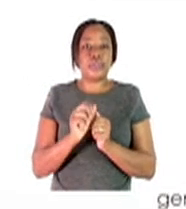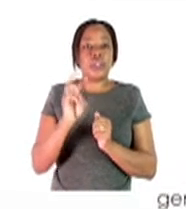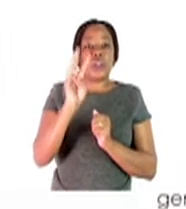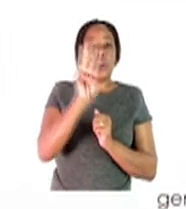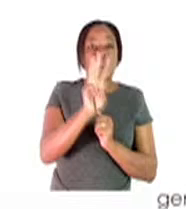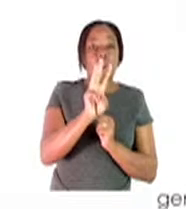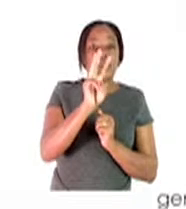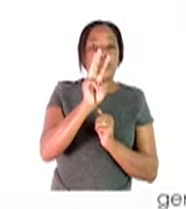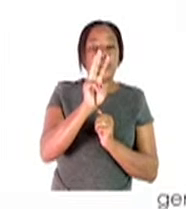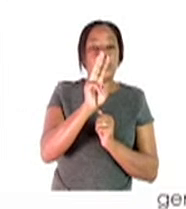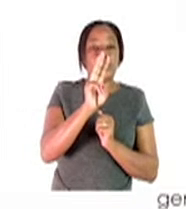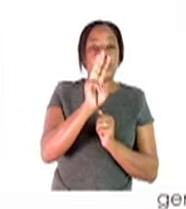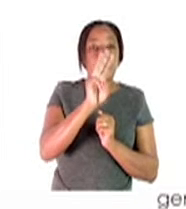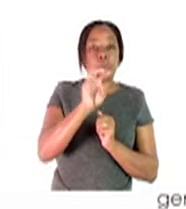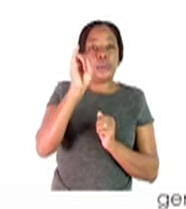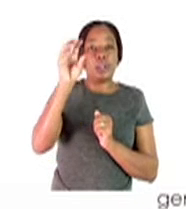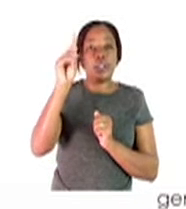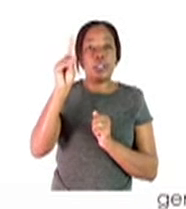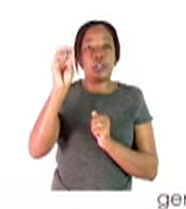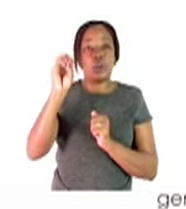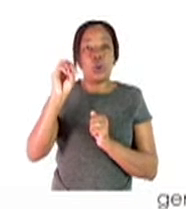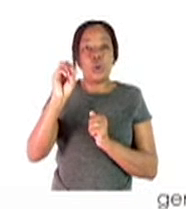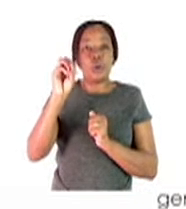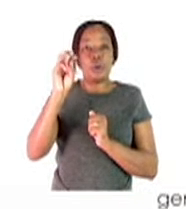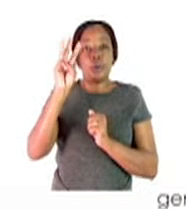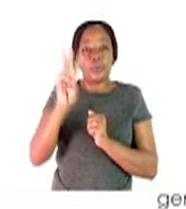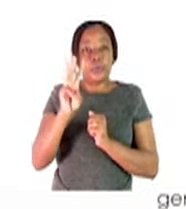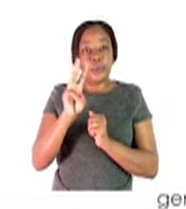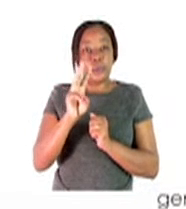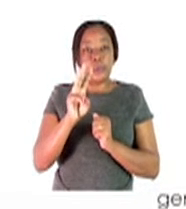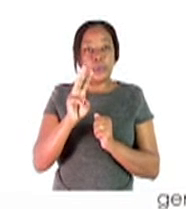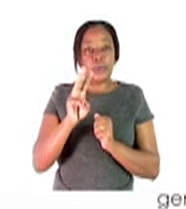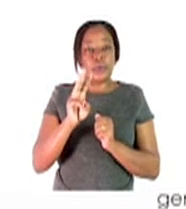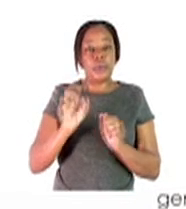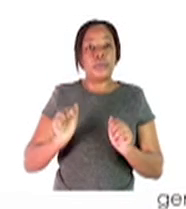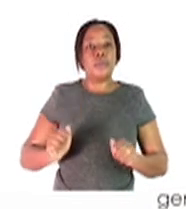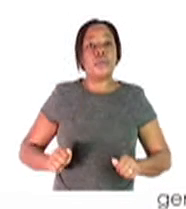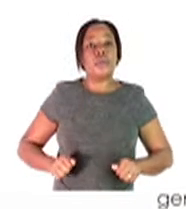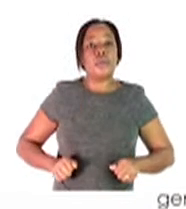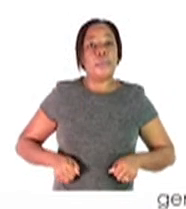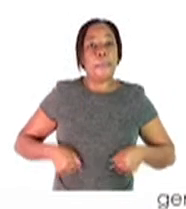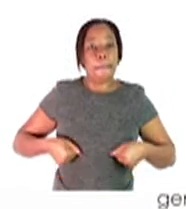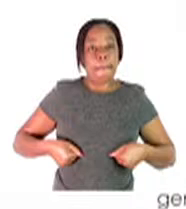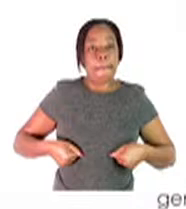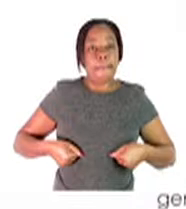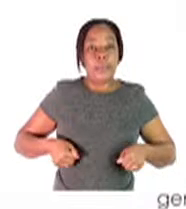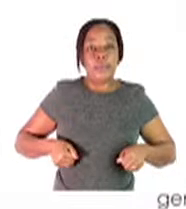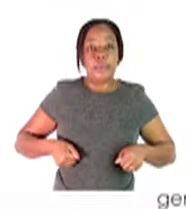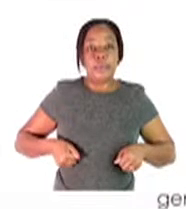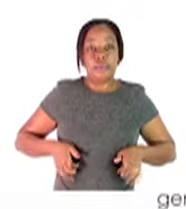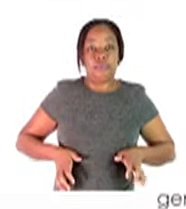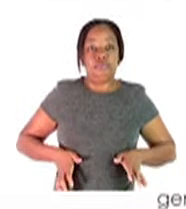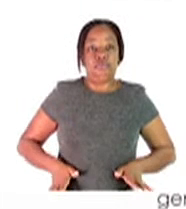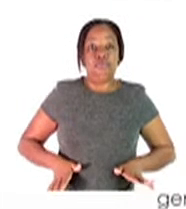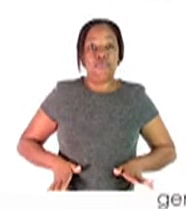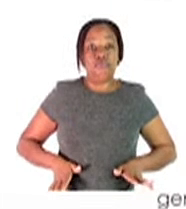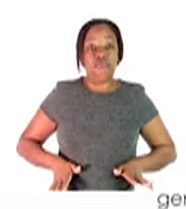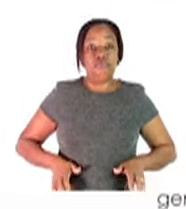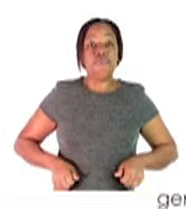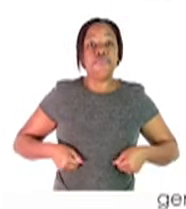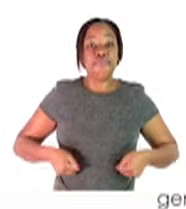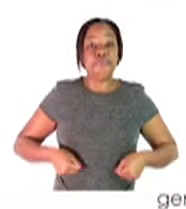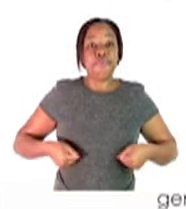a boy side, we say he's a widower. So I also want you to finish up the others. A